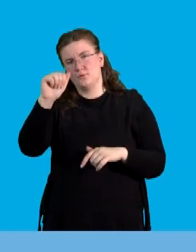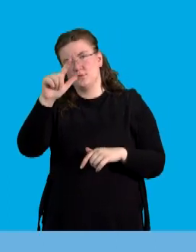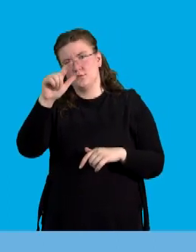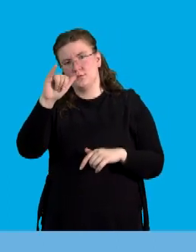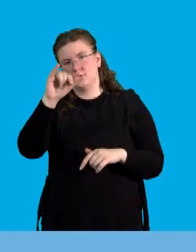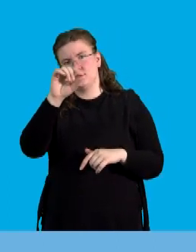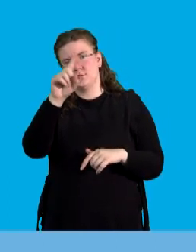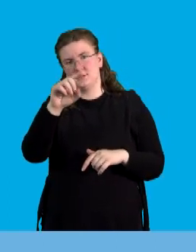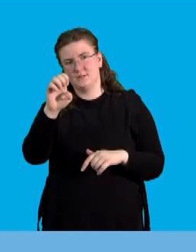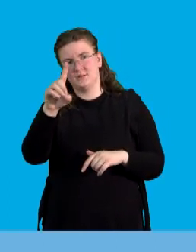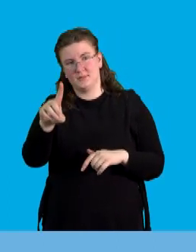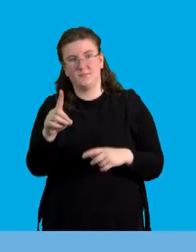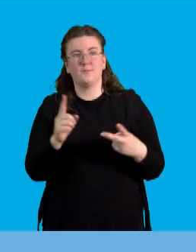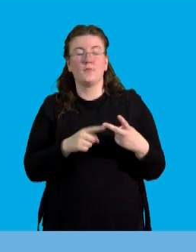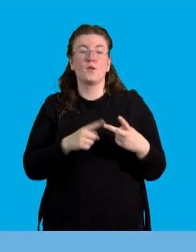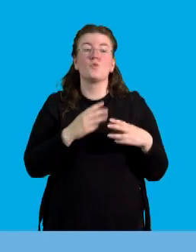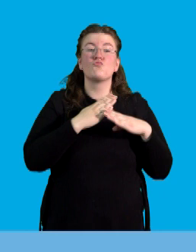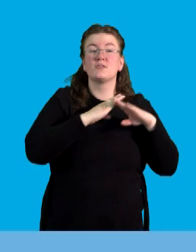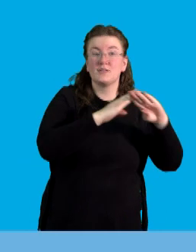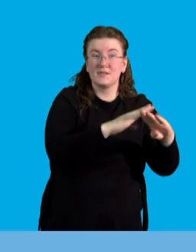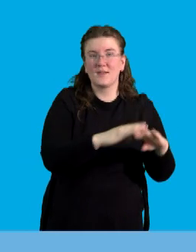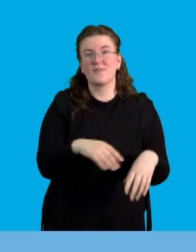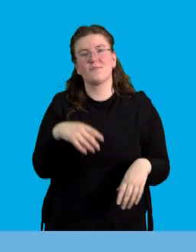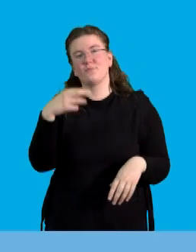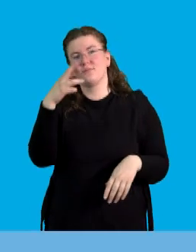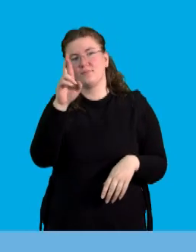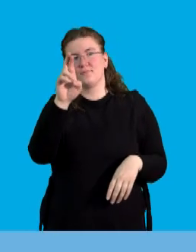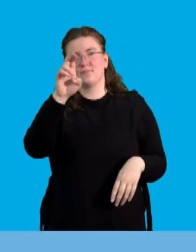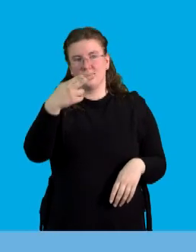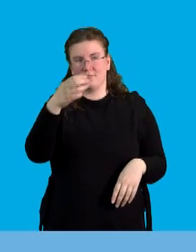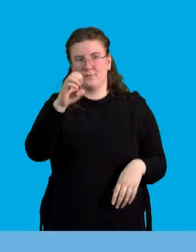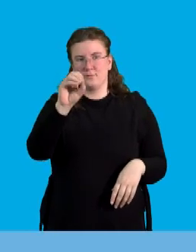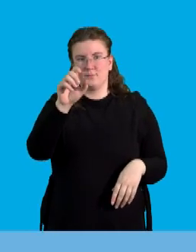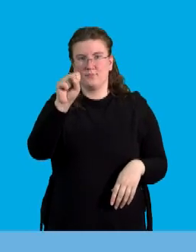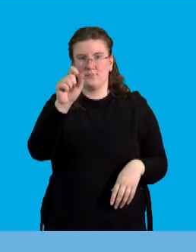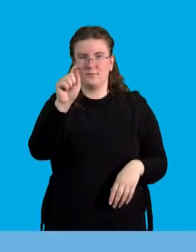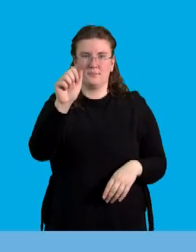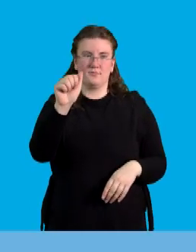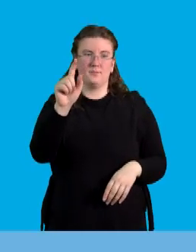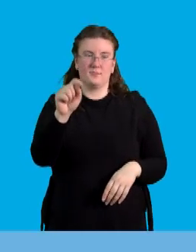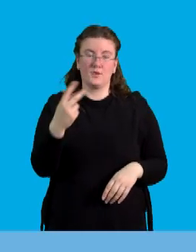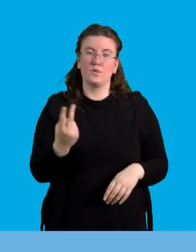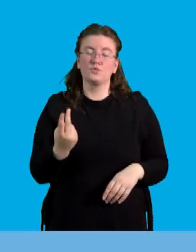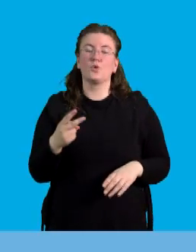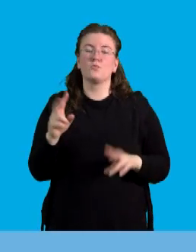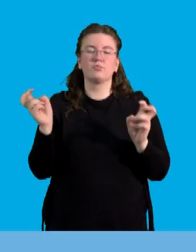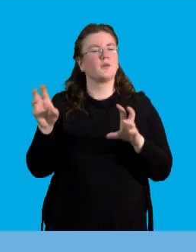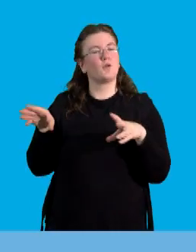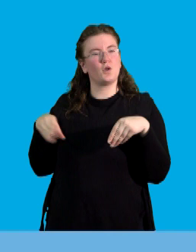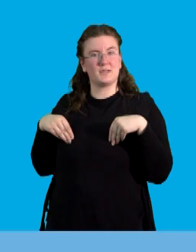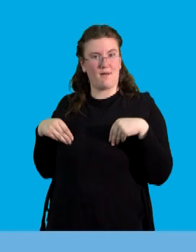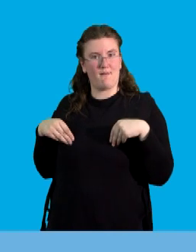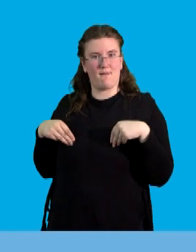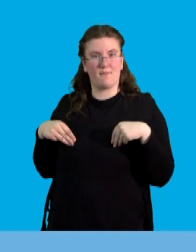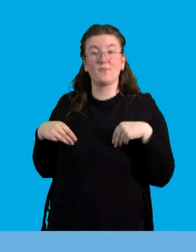as resistor, a rheostat, and a conductor. So these words are going to be used to better explain the main idea being the